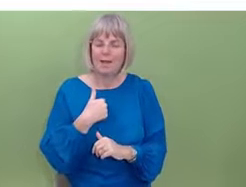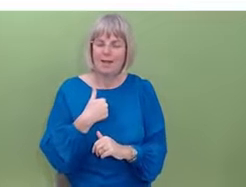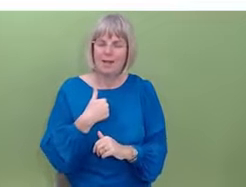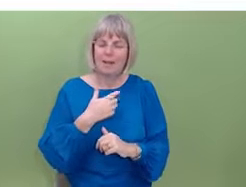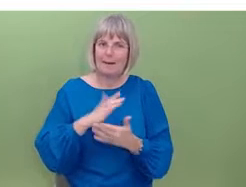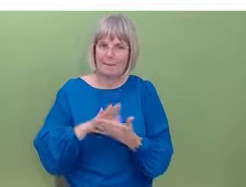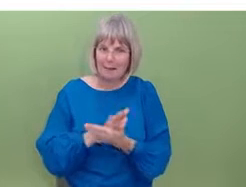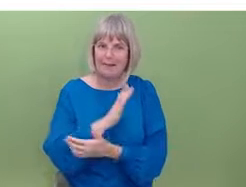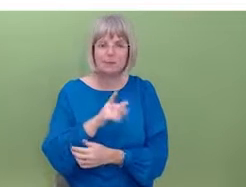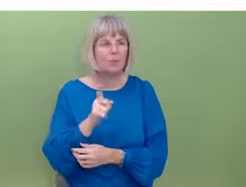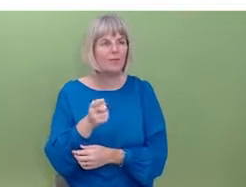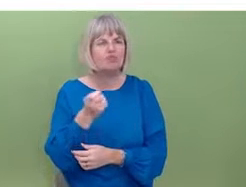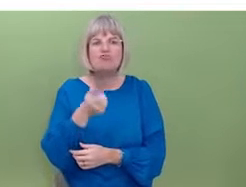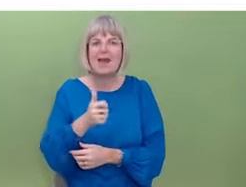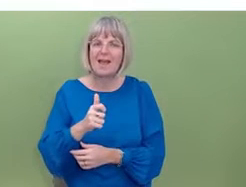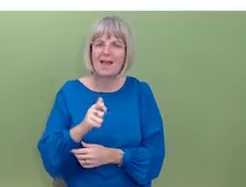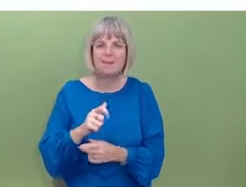difficult time that we've had.